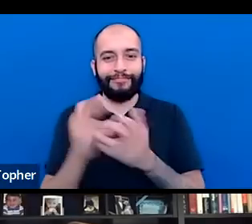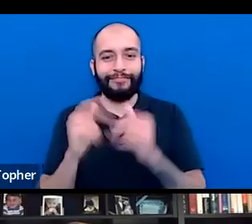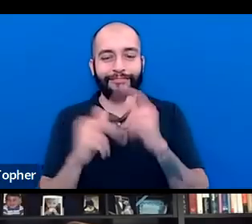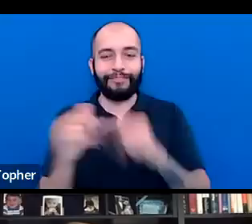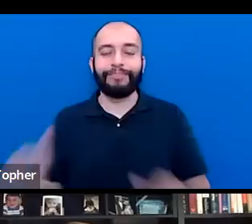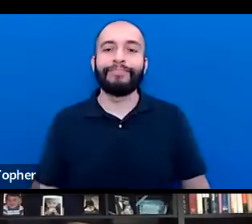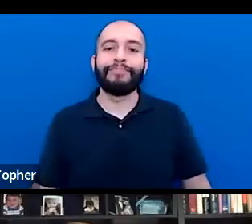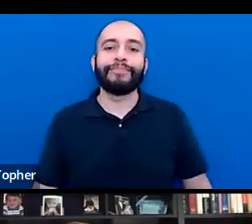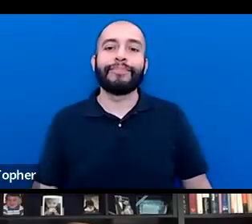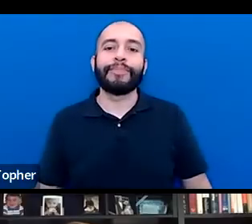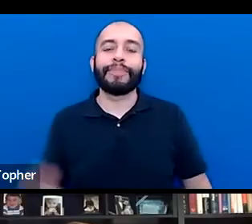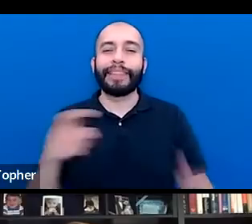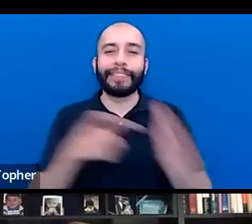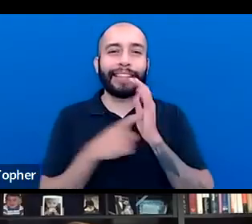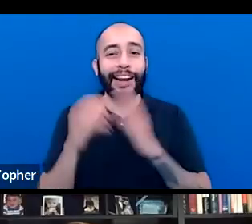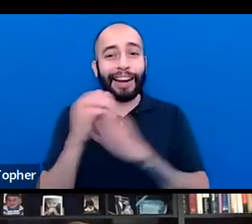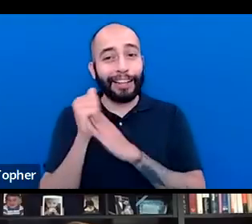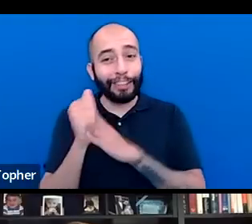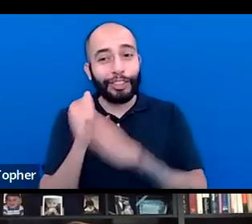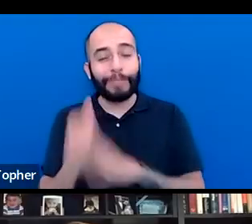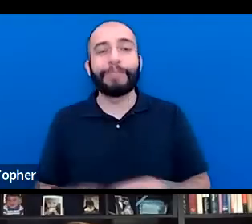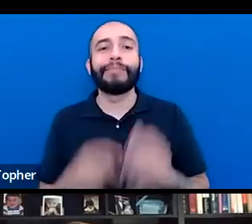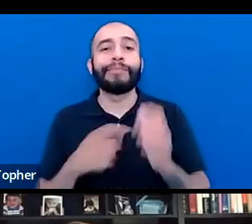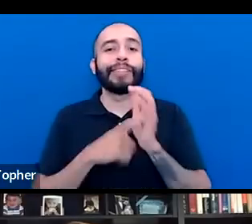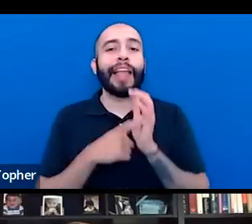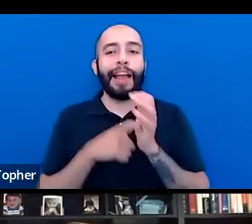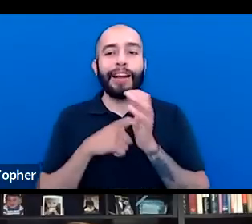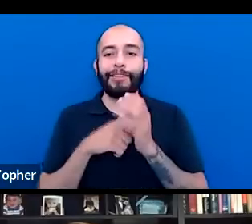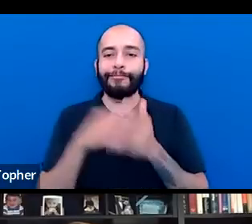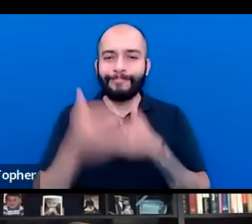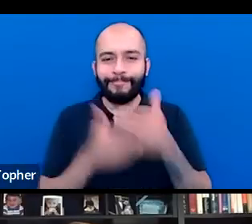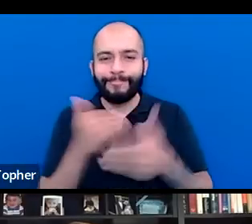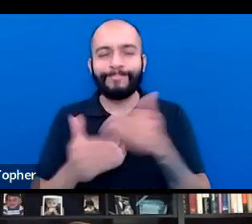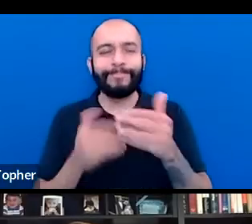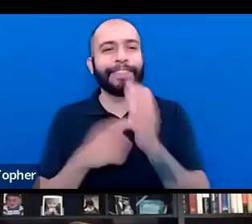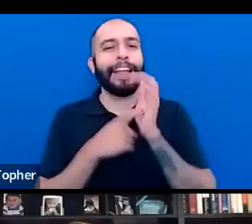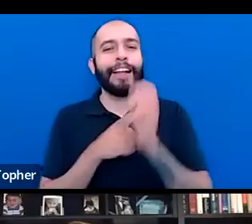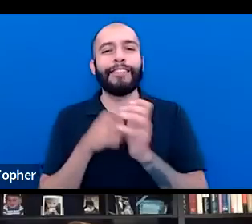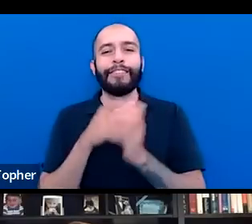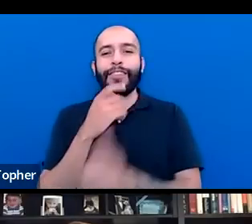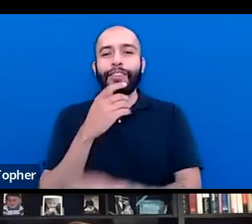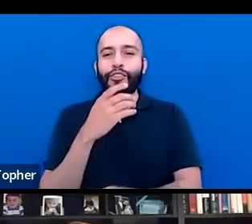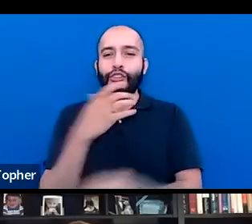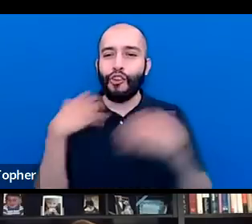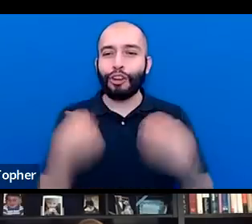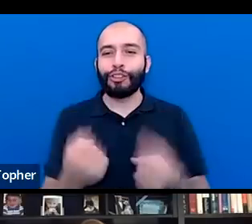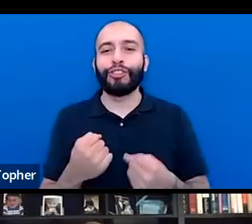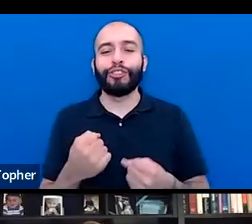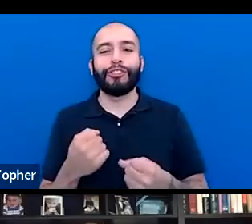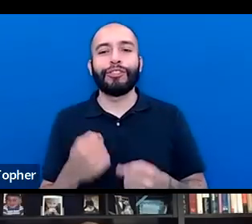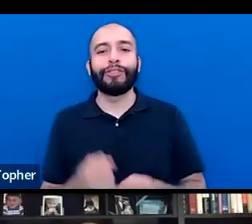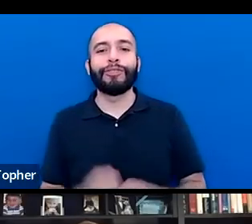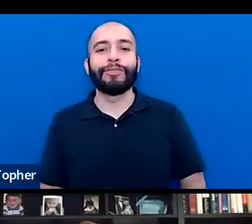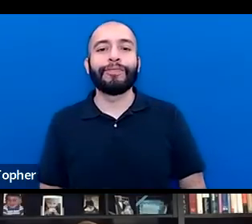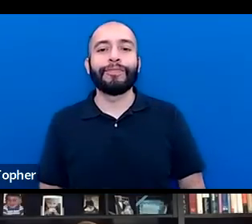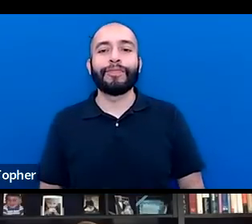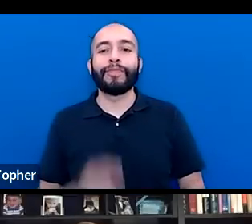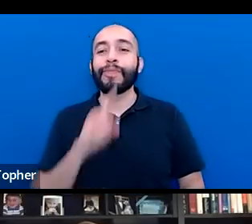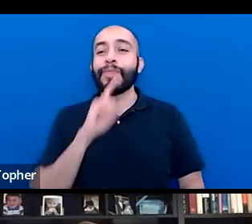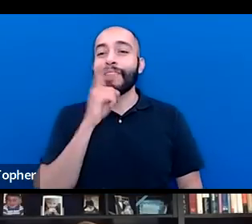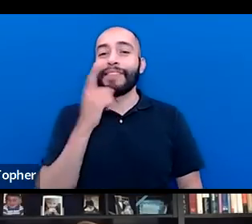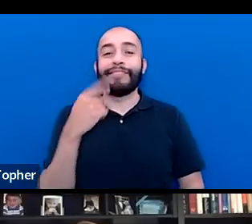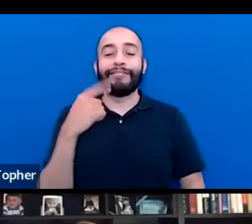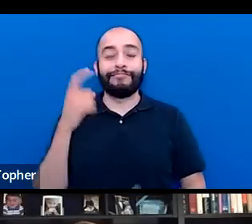courage, I think, perhaps most of all. And that's what I identify really with Sarah and Jazz and Chris as a real common denominator, is